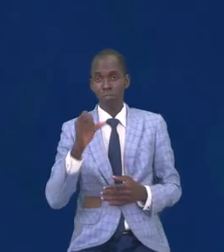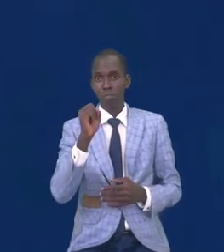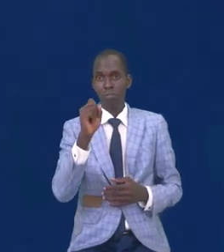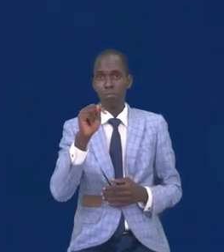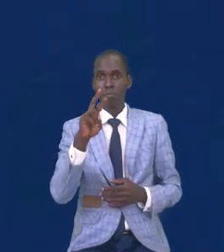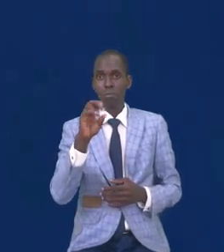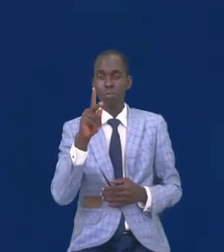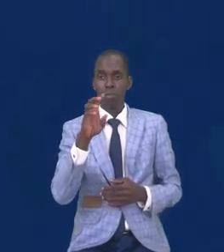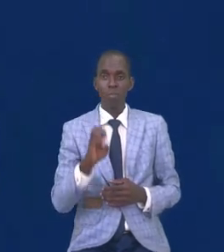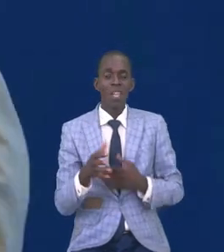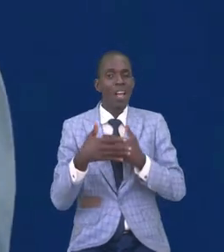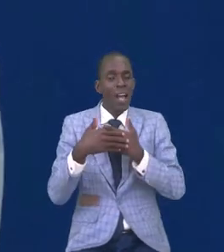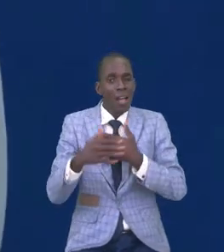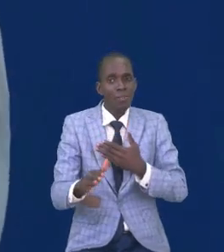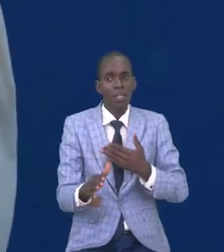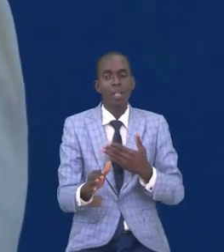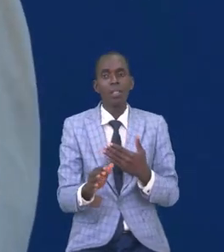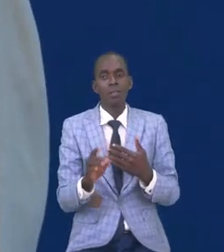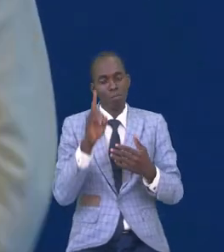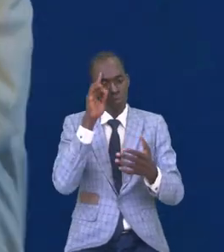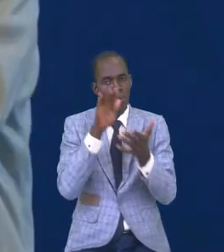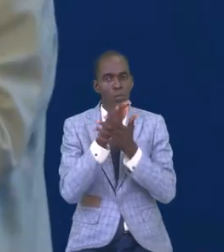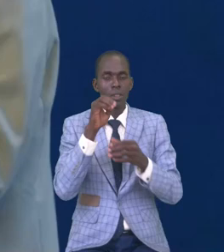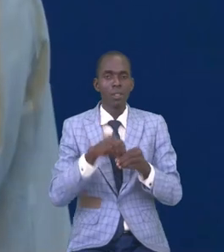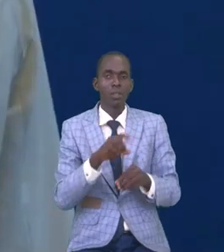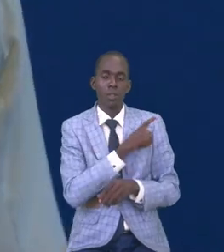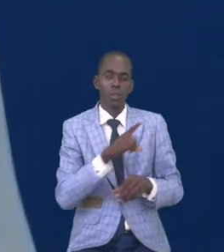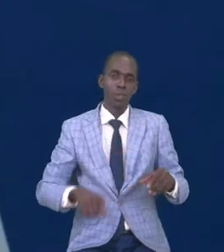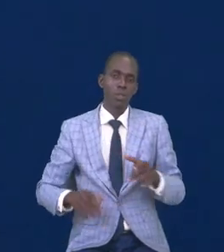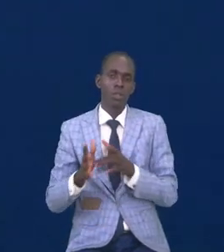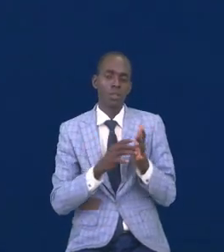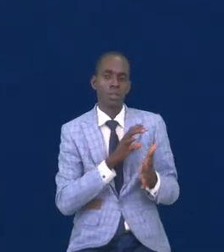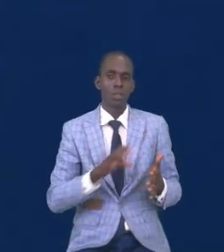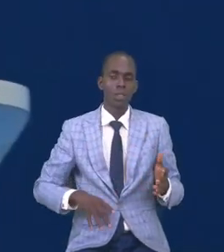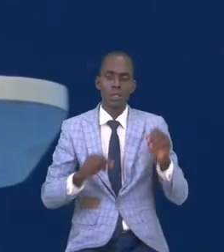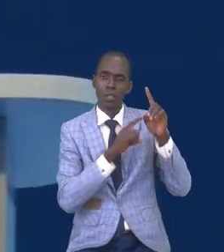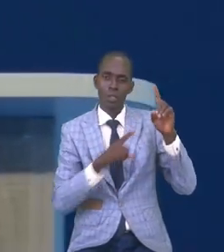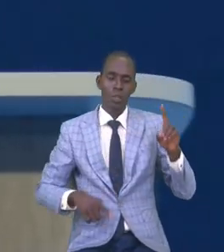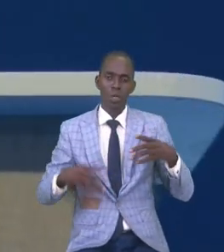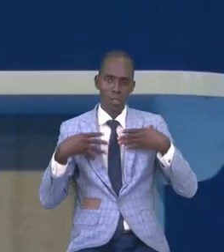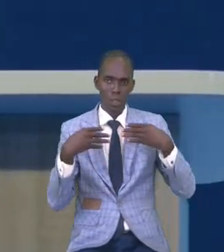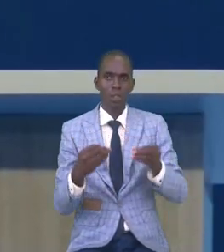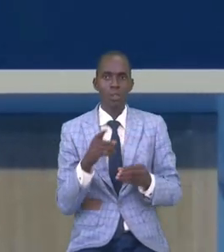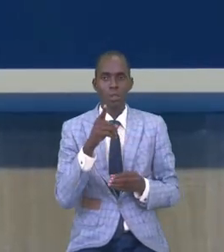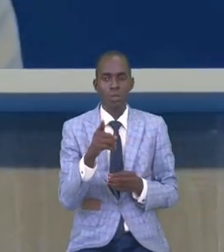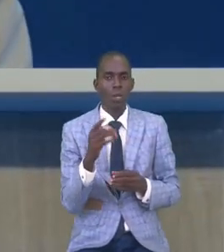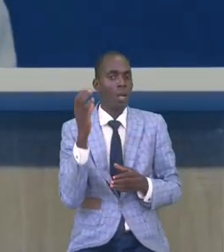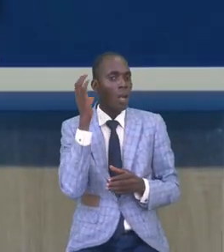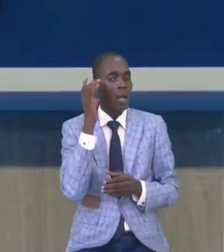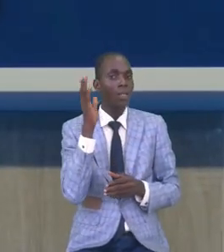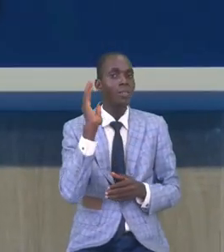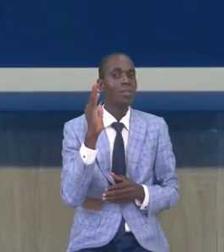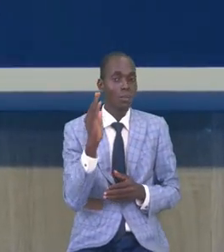and trusting the Lord Jesus Christ. The Lord healed him. You have testimony here tonight.